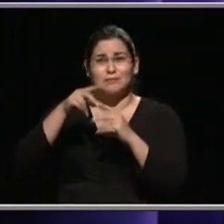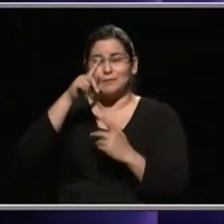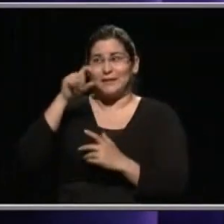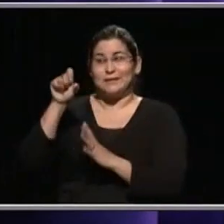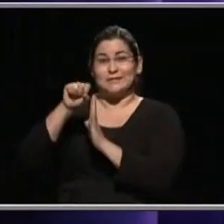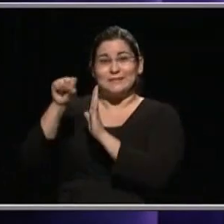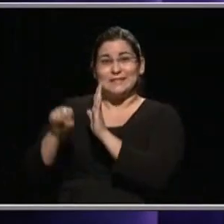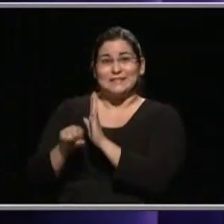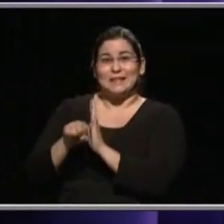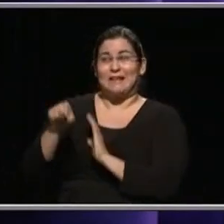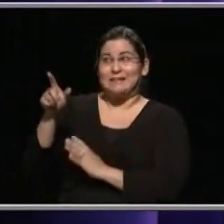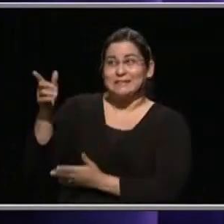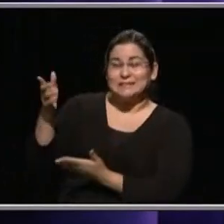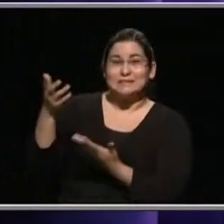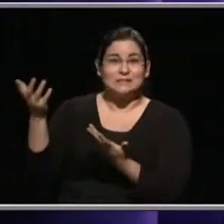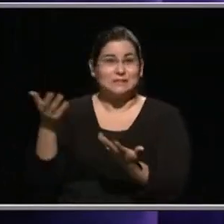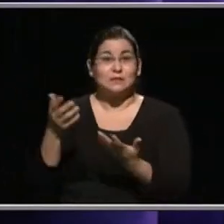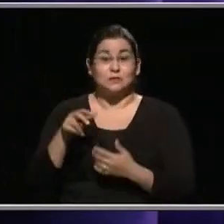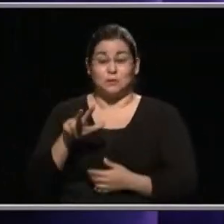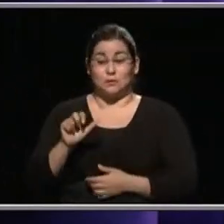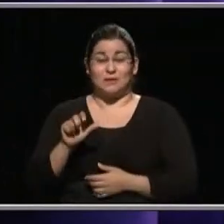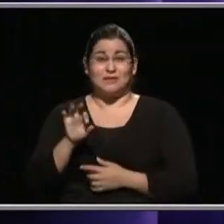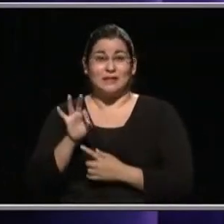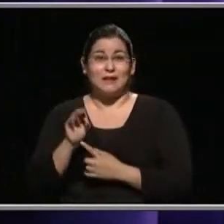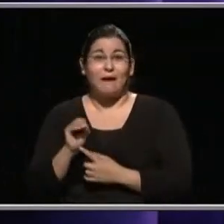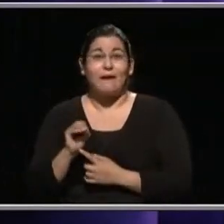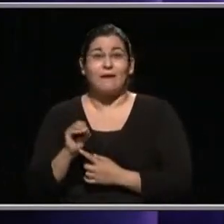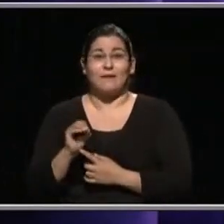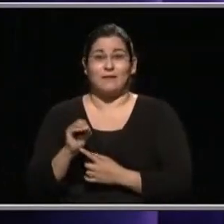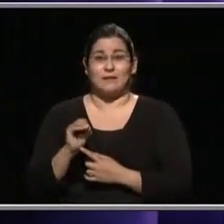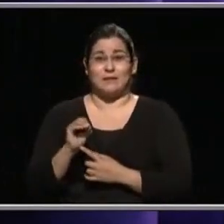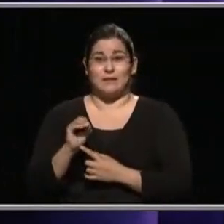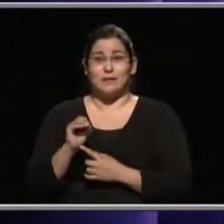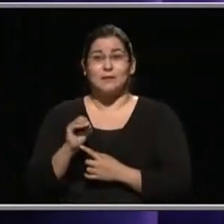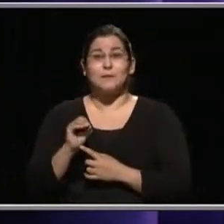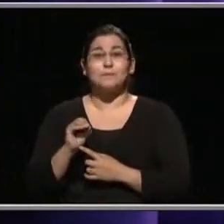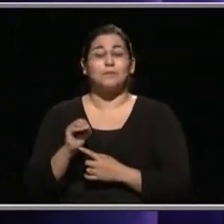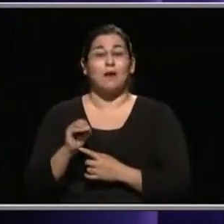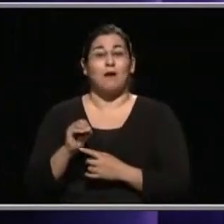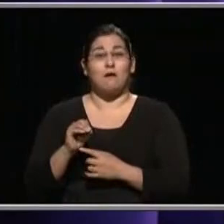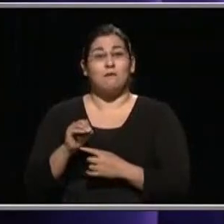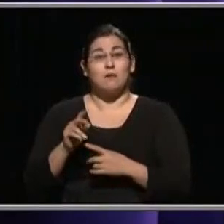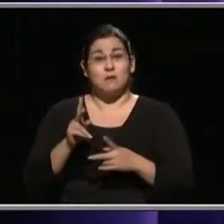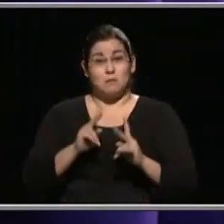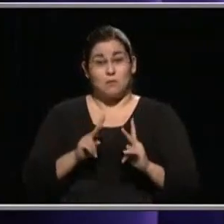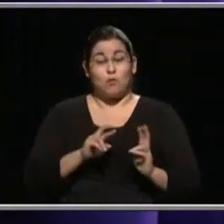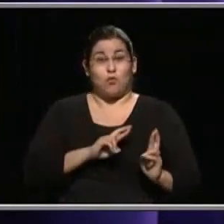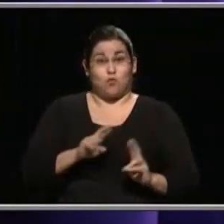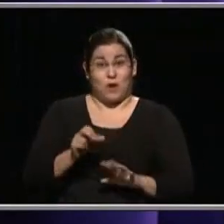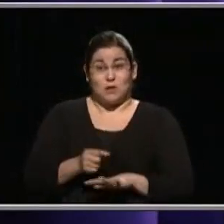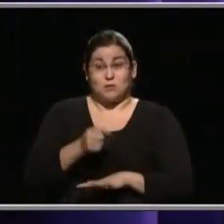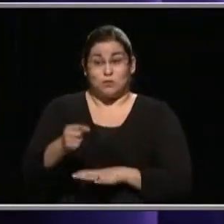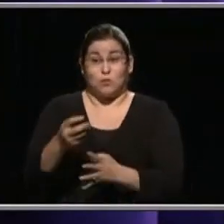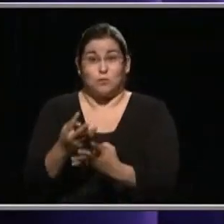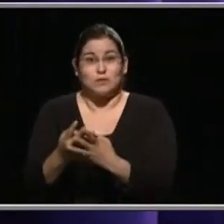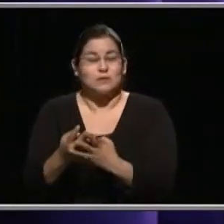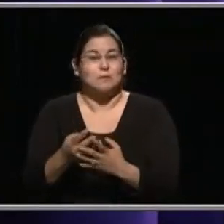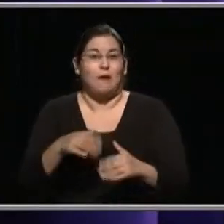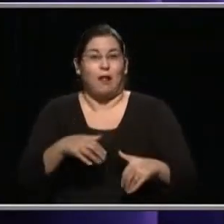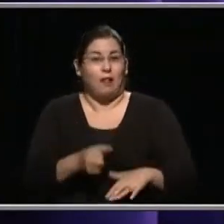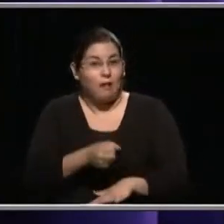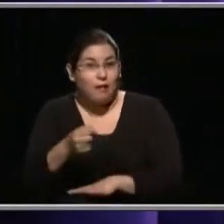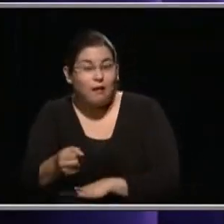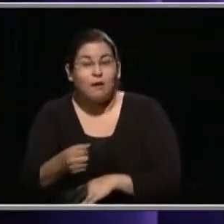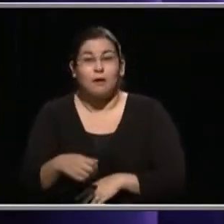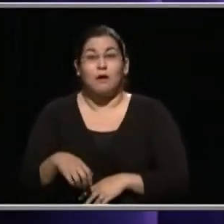us. 390 paper-made prisoners are ready to go to prison, but they're not taking them. We have